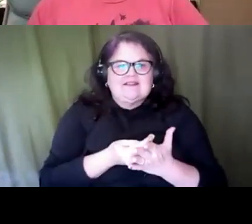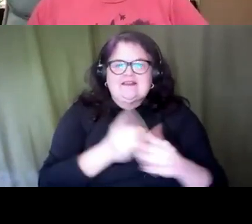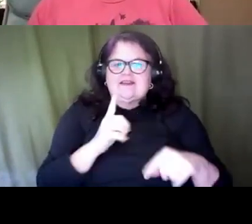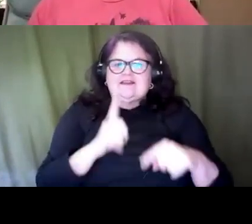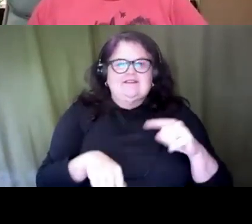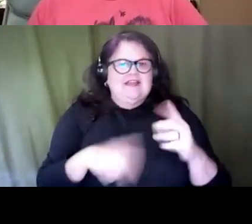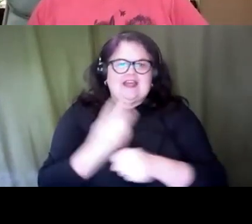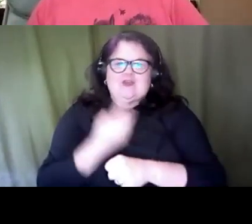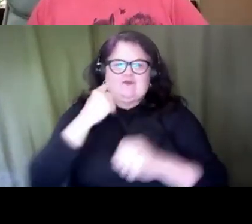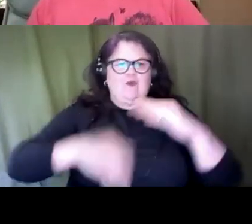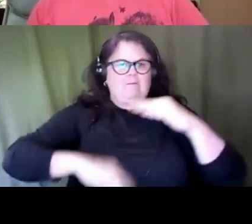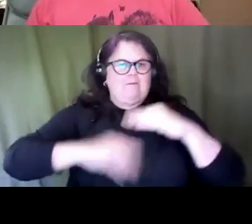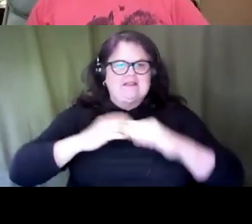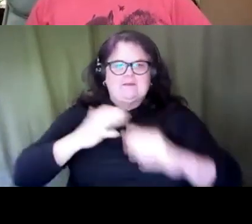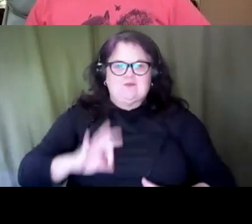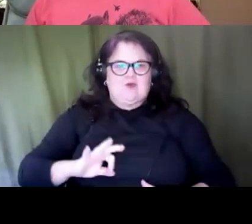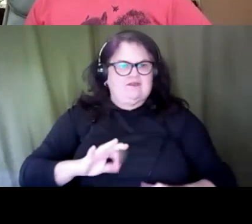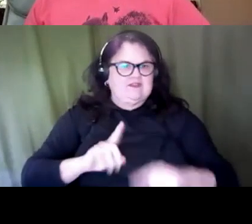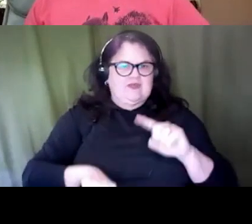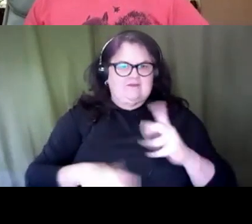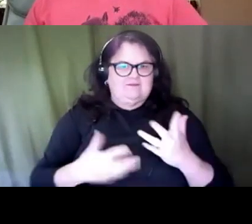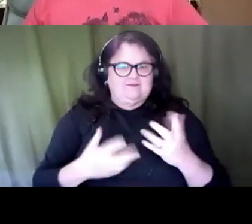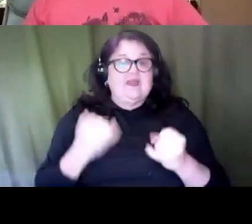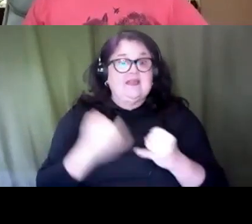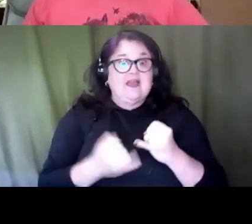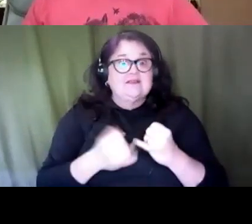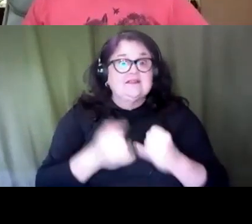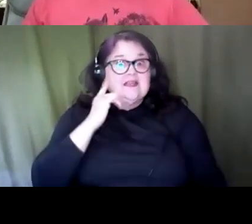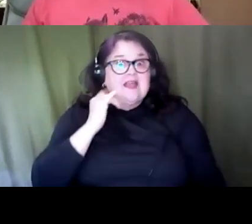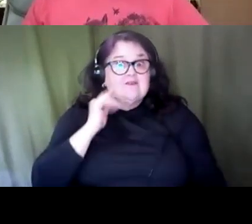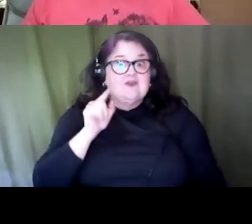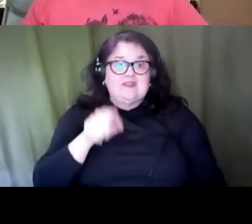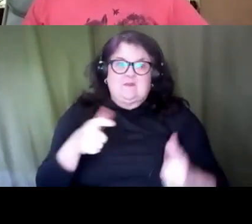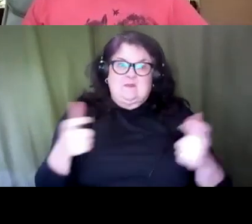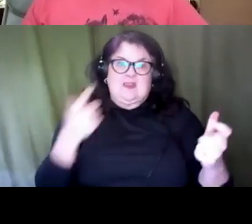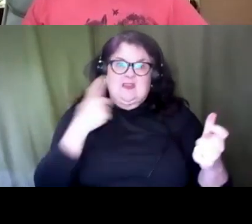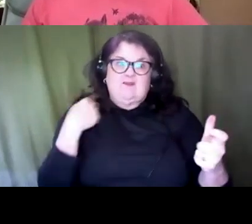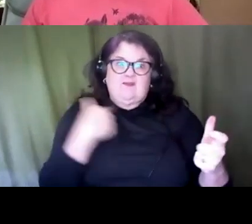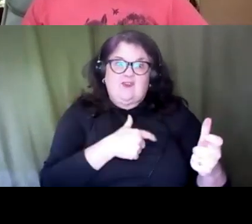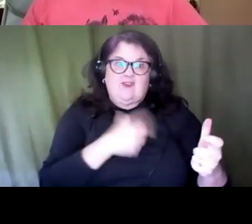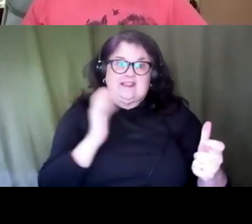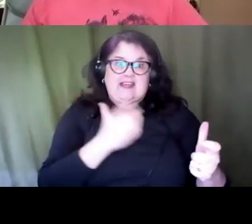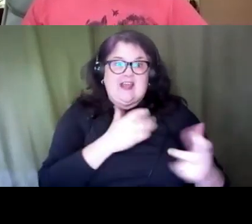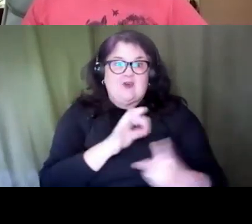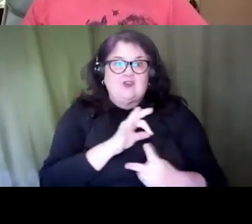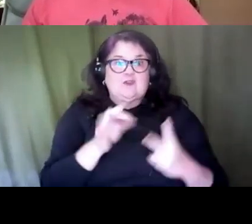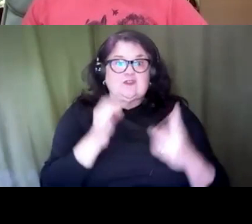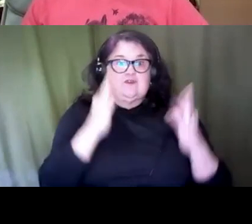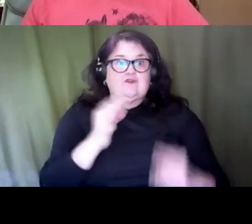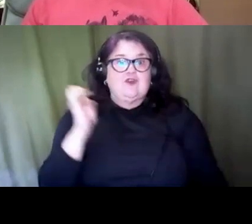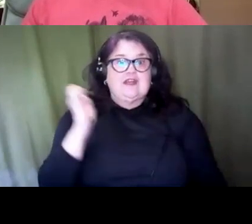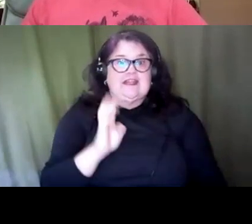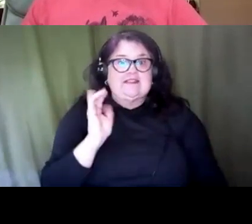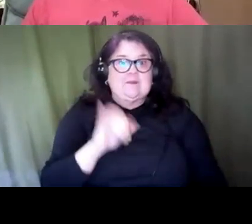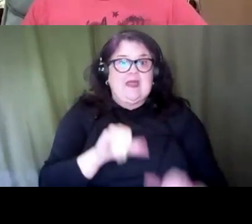maximize profits. And lastly, in California, this was a big one for us. For example, in our choice to form East Bay Permanent Real